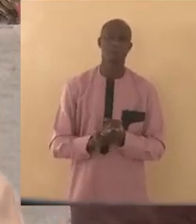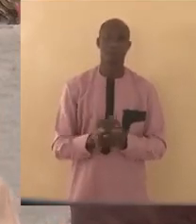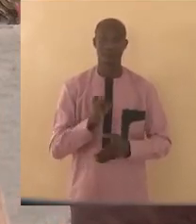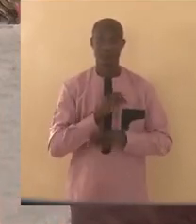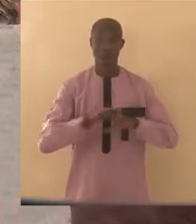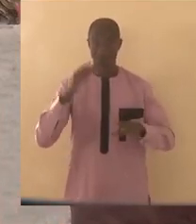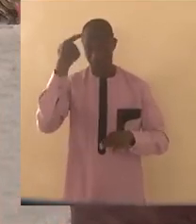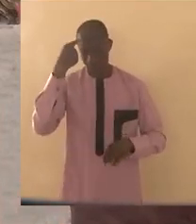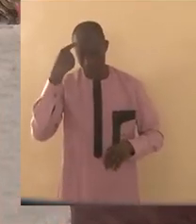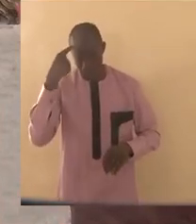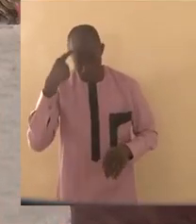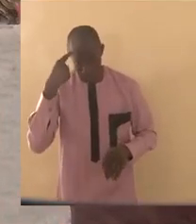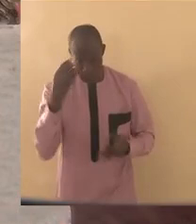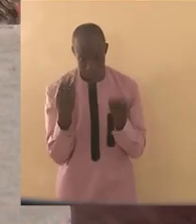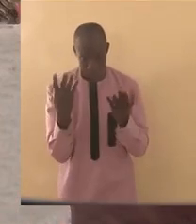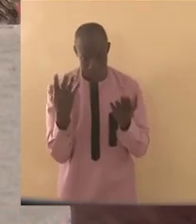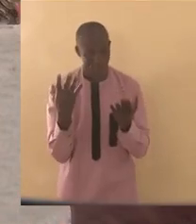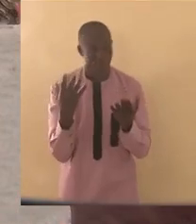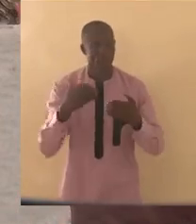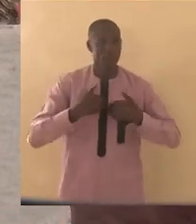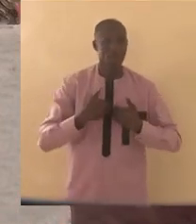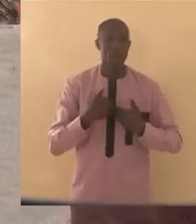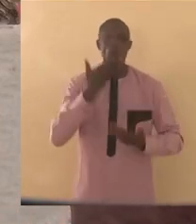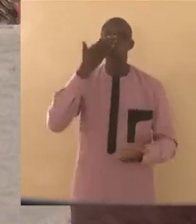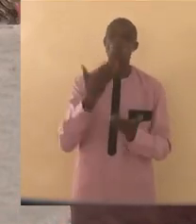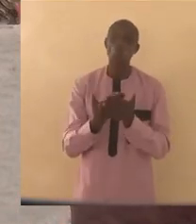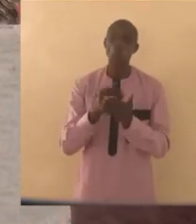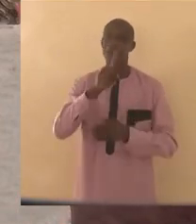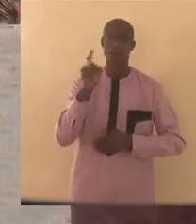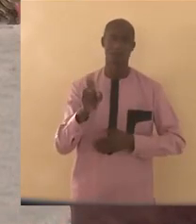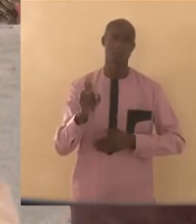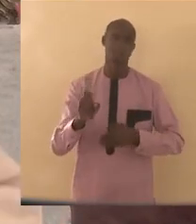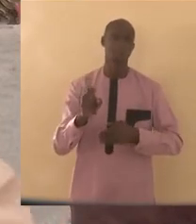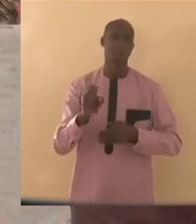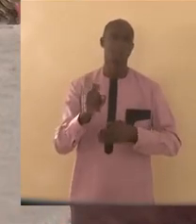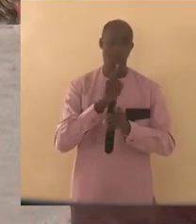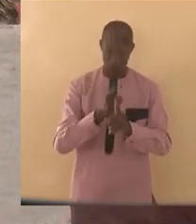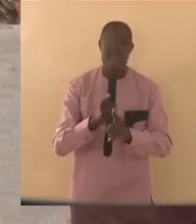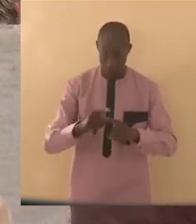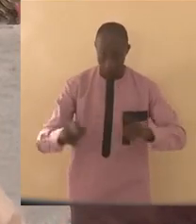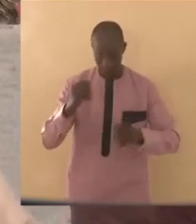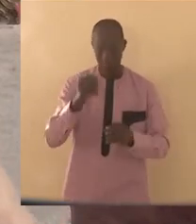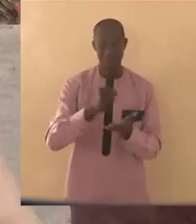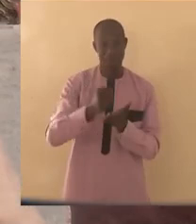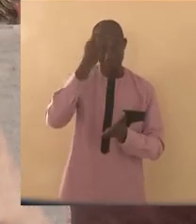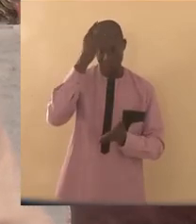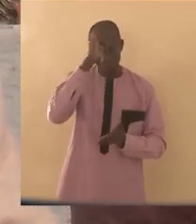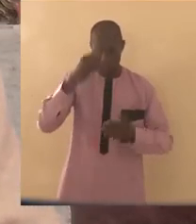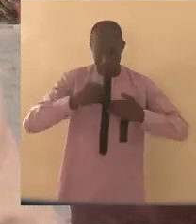And I don't think many have any good answers. But St. Peter has an answer.